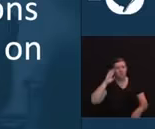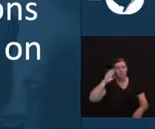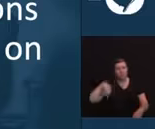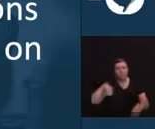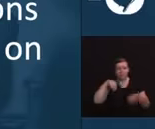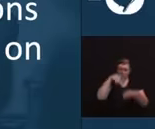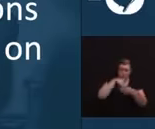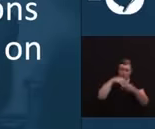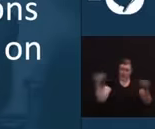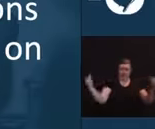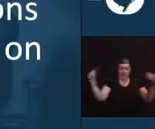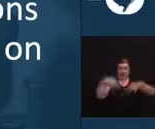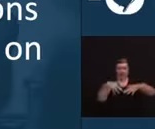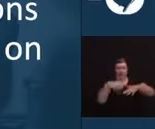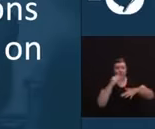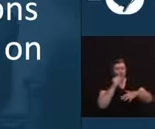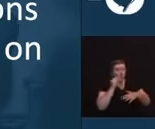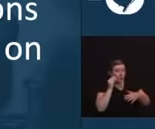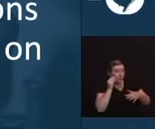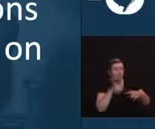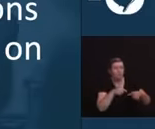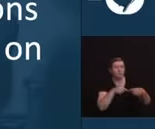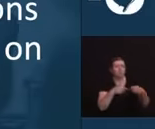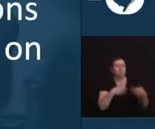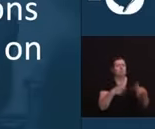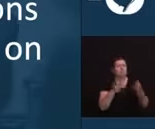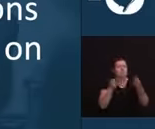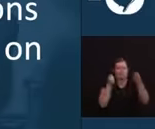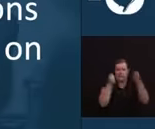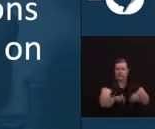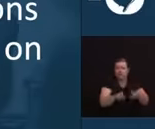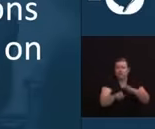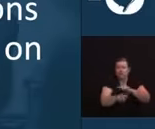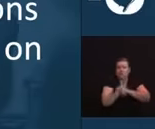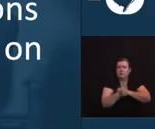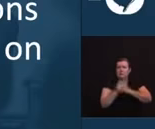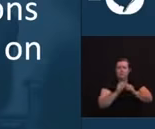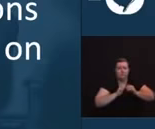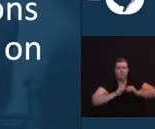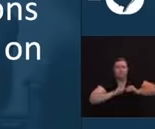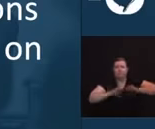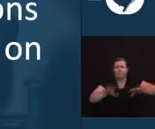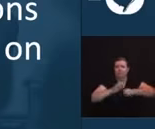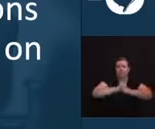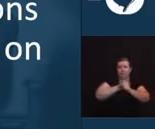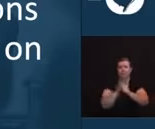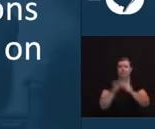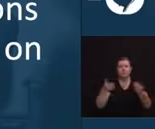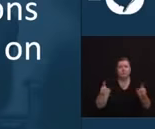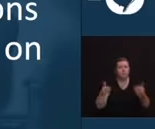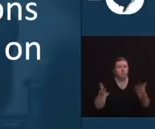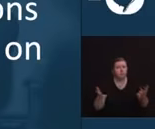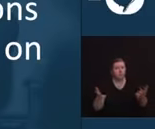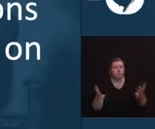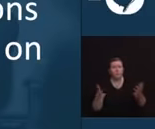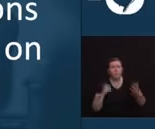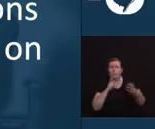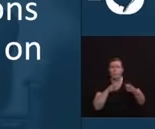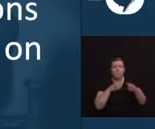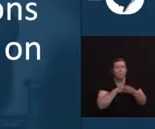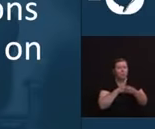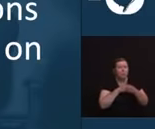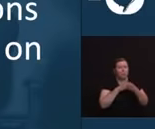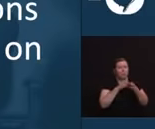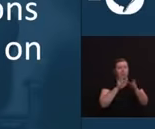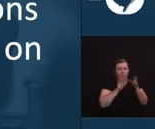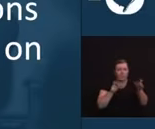for COVID-19 to spread. And the smaller the gathering is, the less likely it is that someone is infected and puts their loved ones